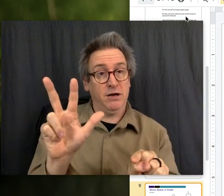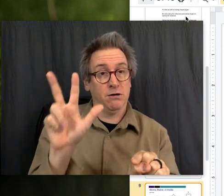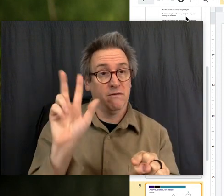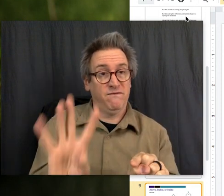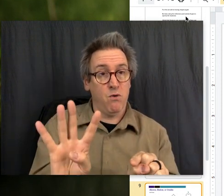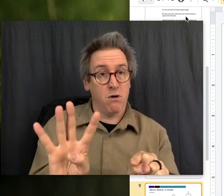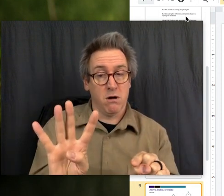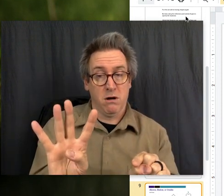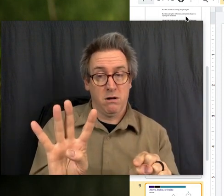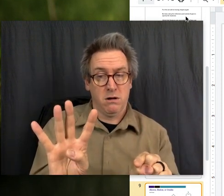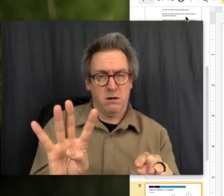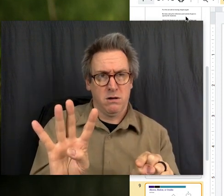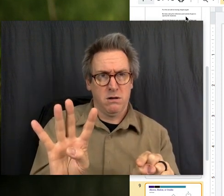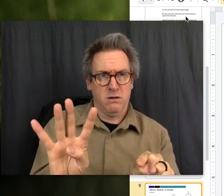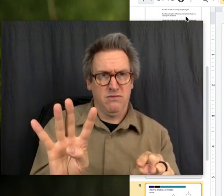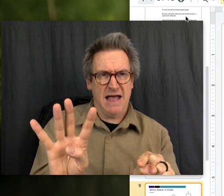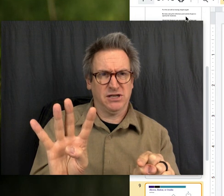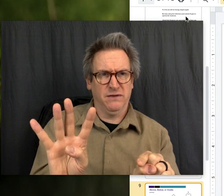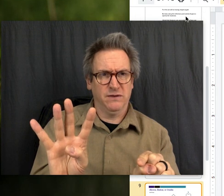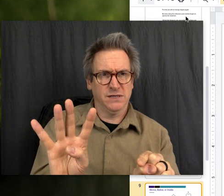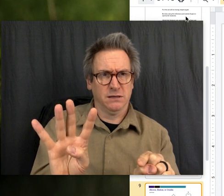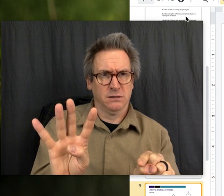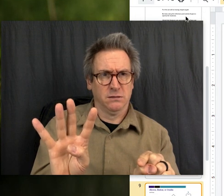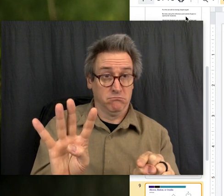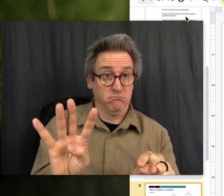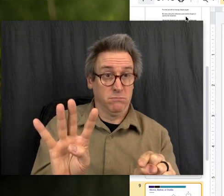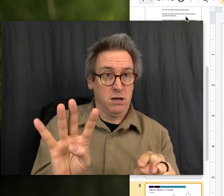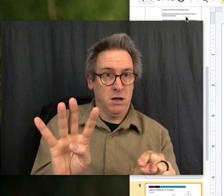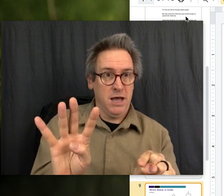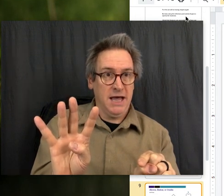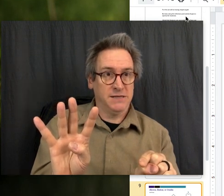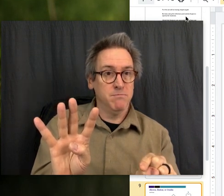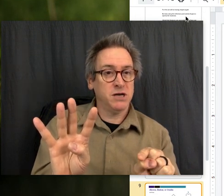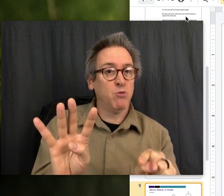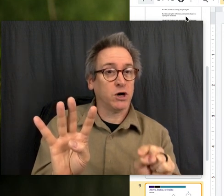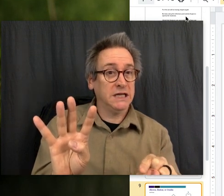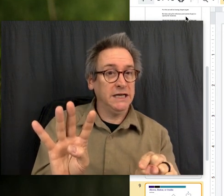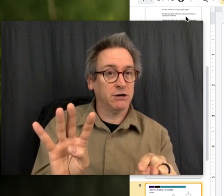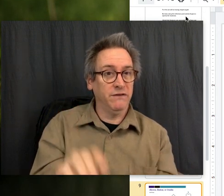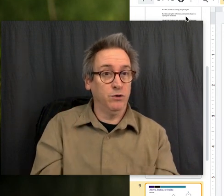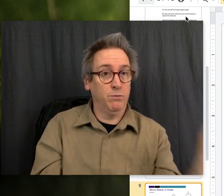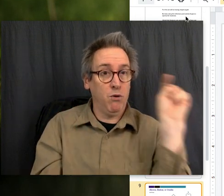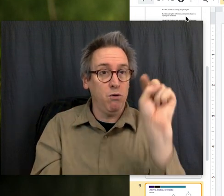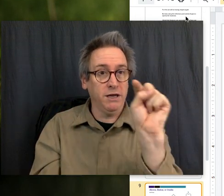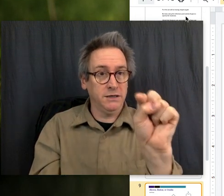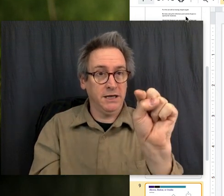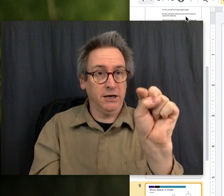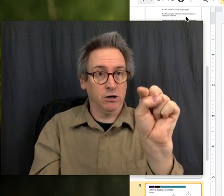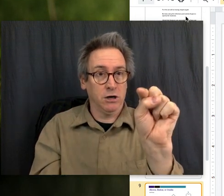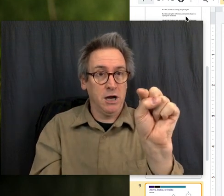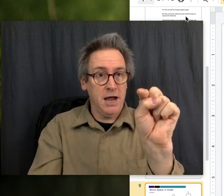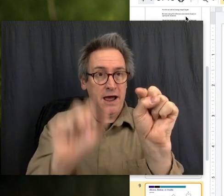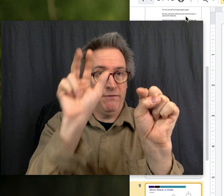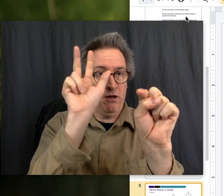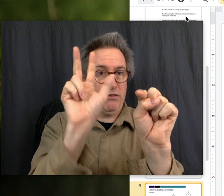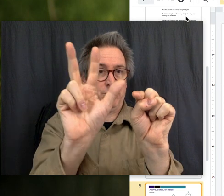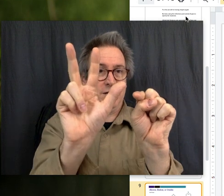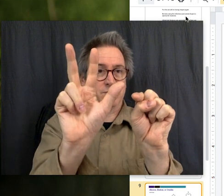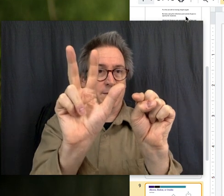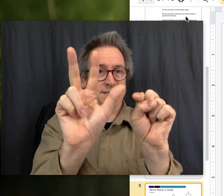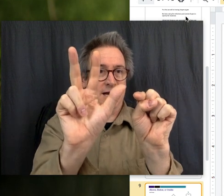down here, 4. That's confusing. It's much more clear if you point here and